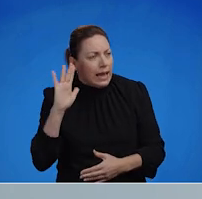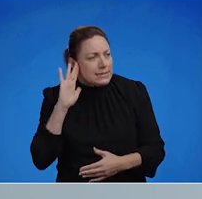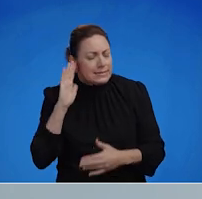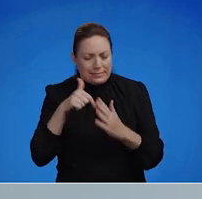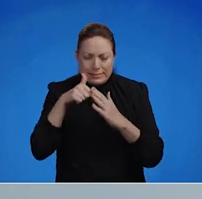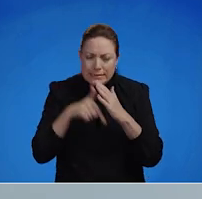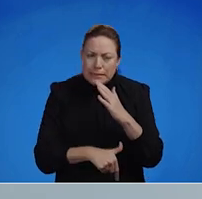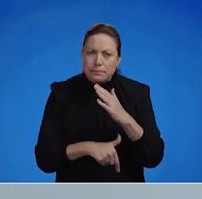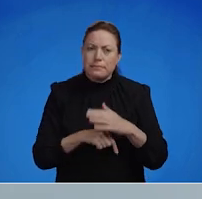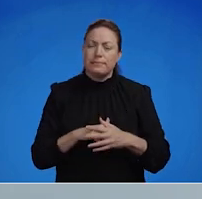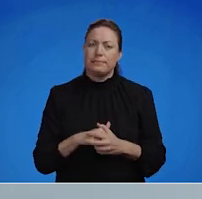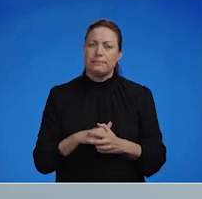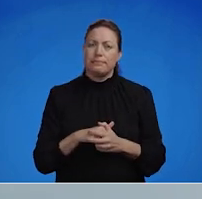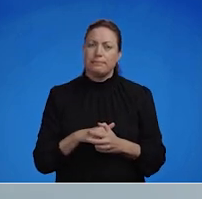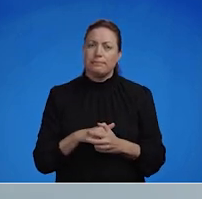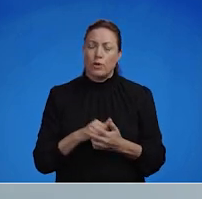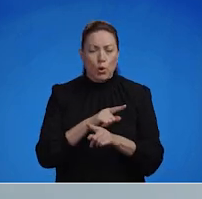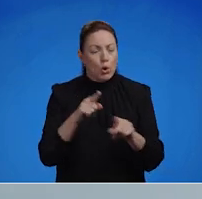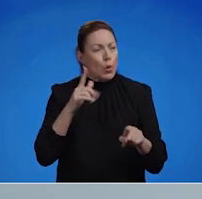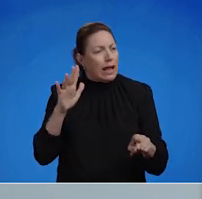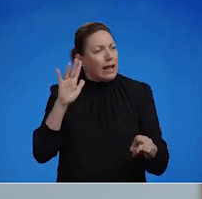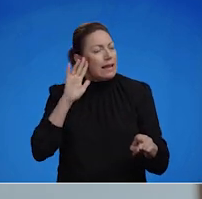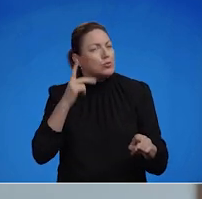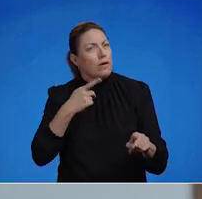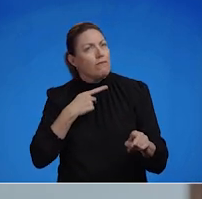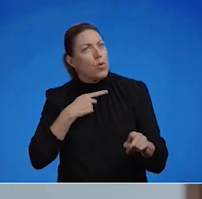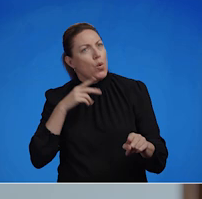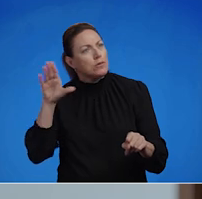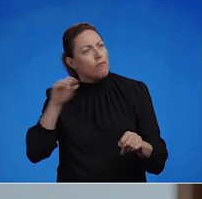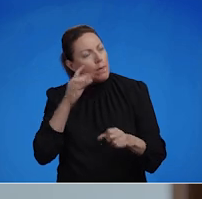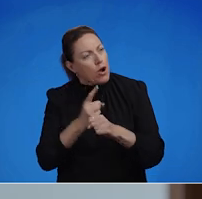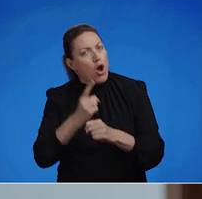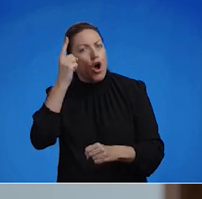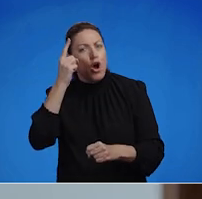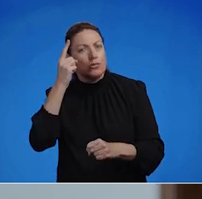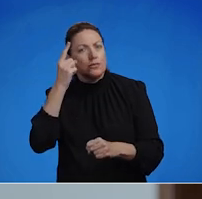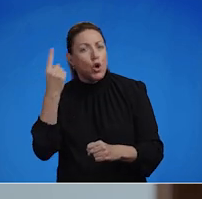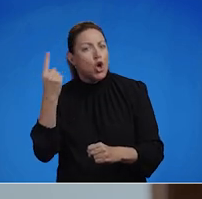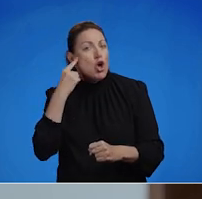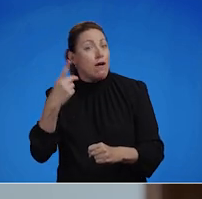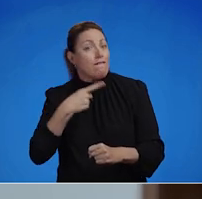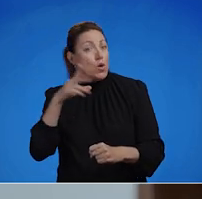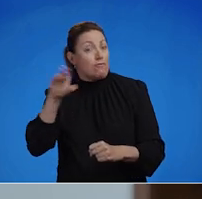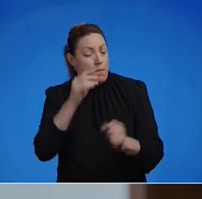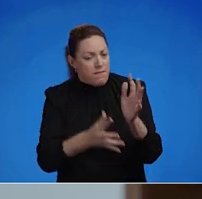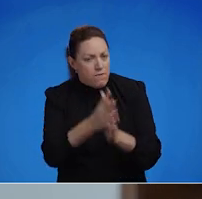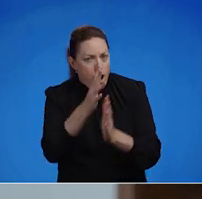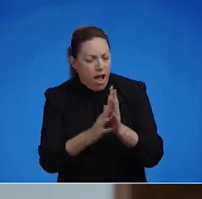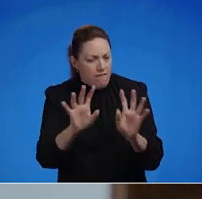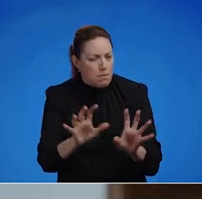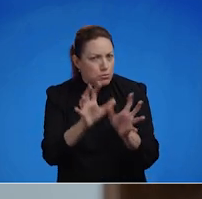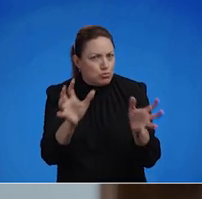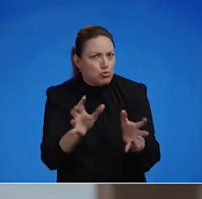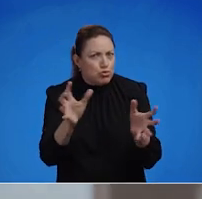Did ever a people hear the voice of the living God speaking from the heart of the fire as you heard it and remain